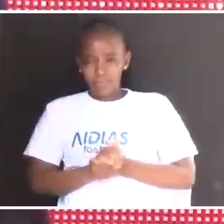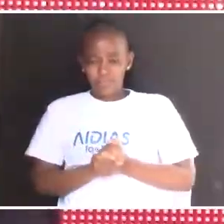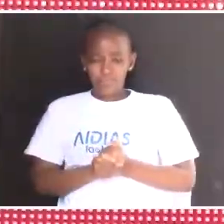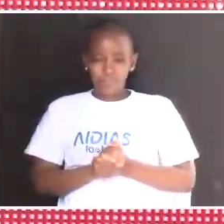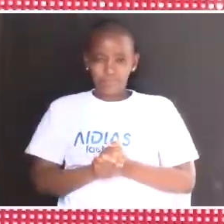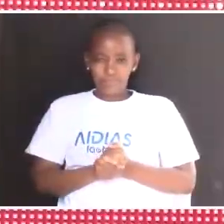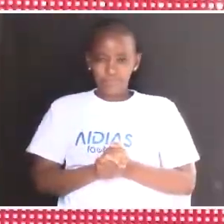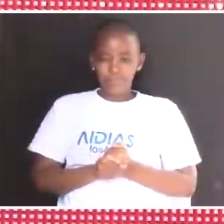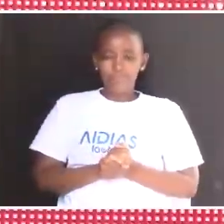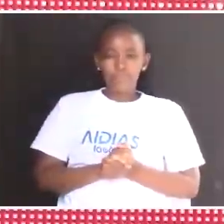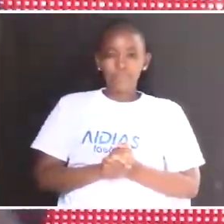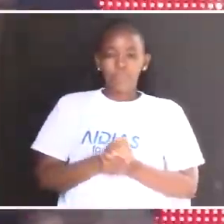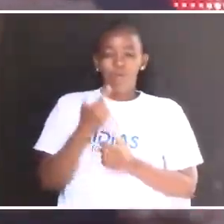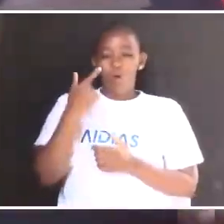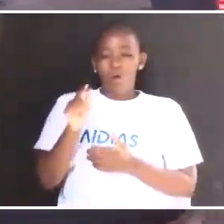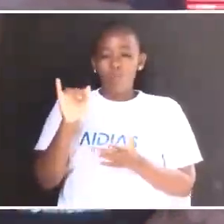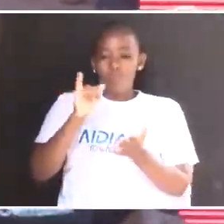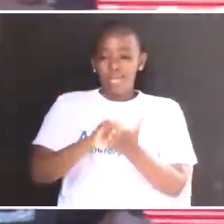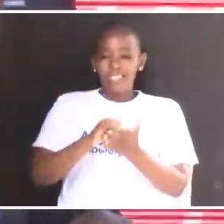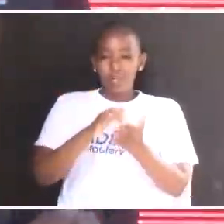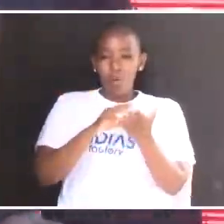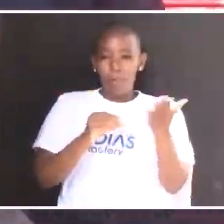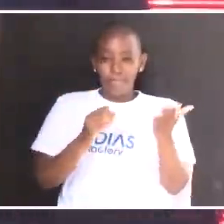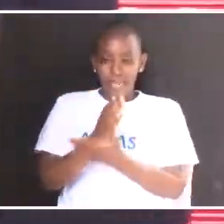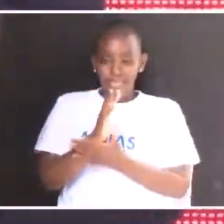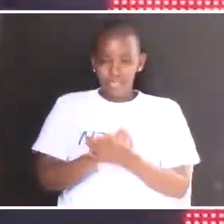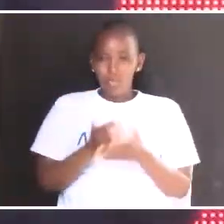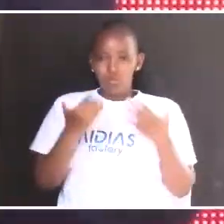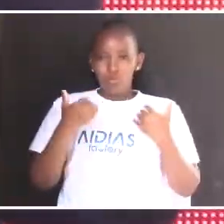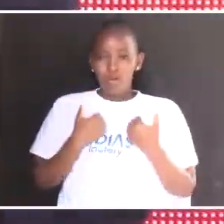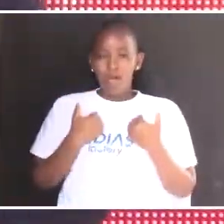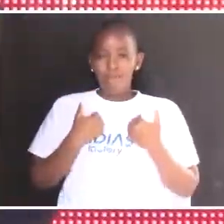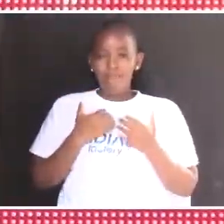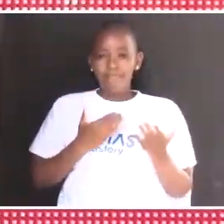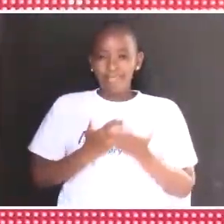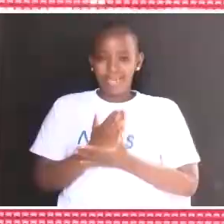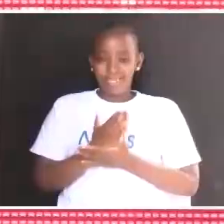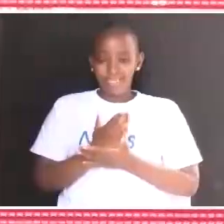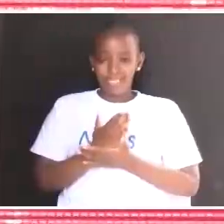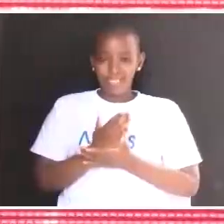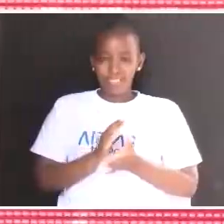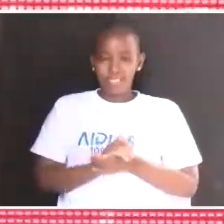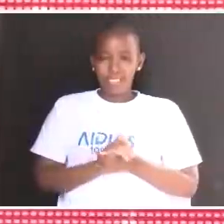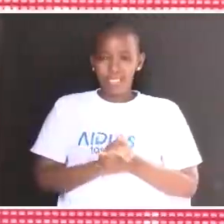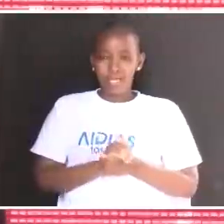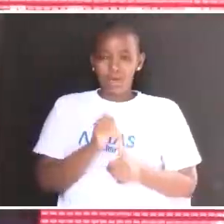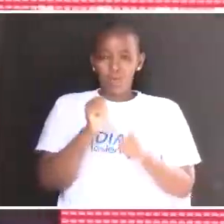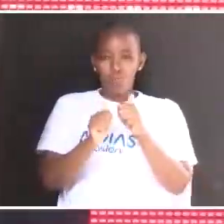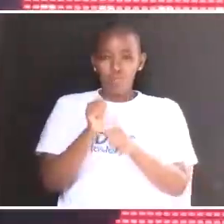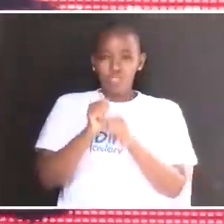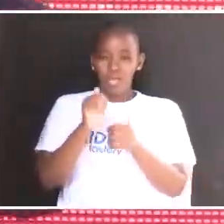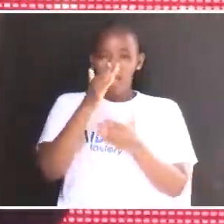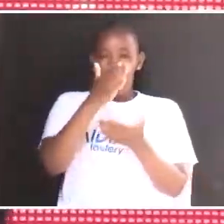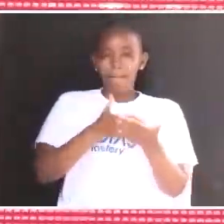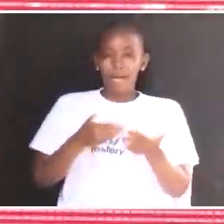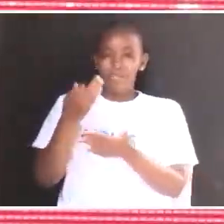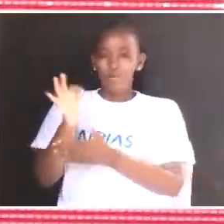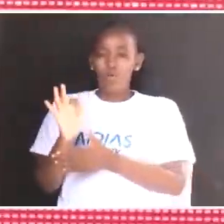owner of that copyright. Wewe uko na hizo rights, which actually are part of